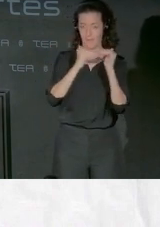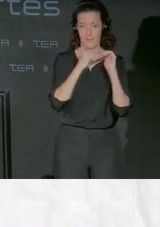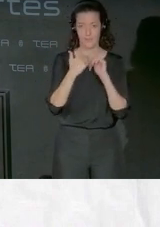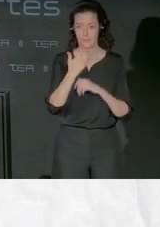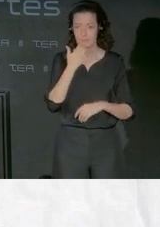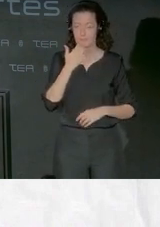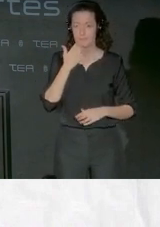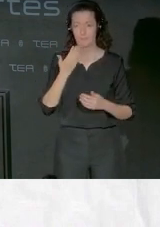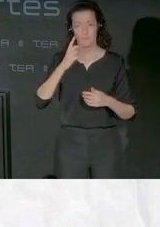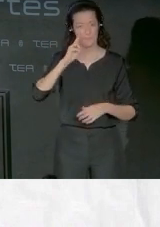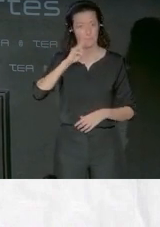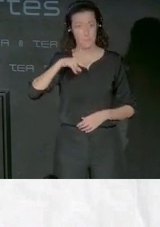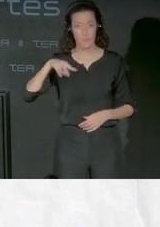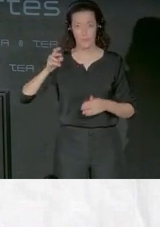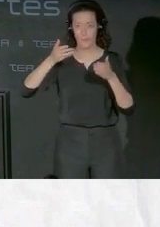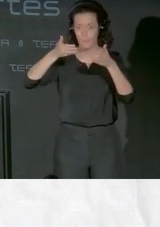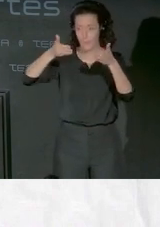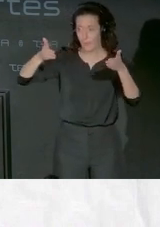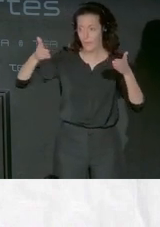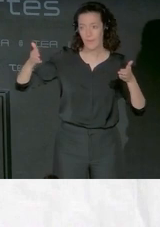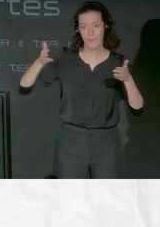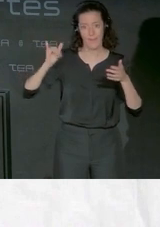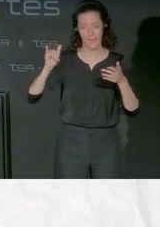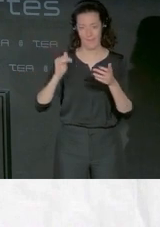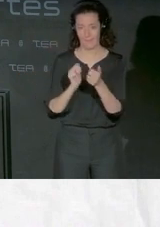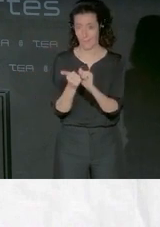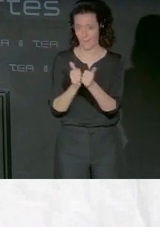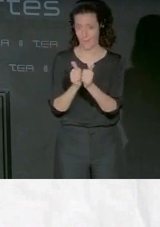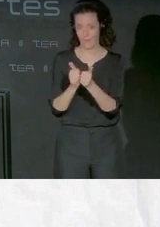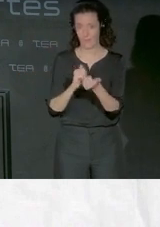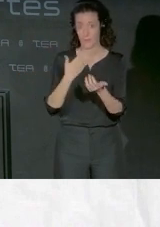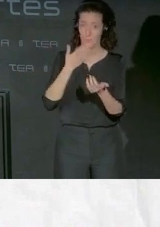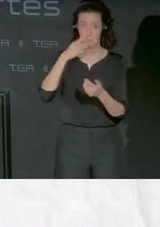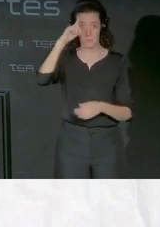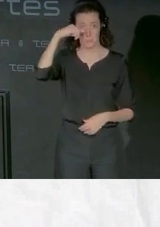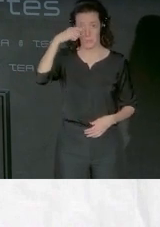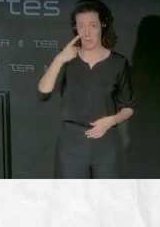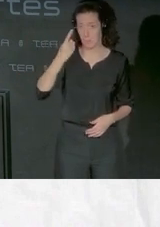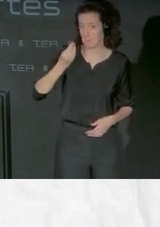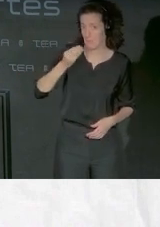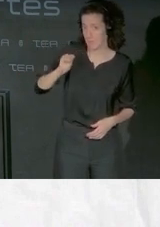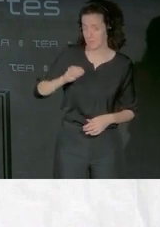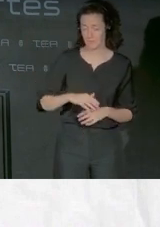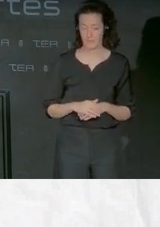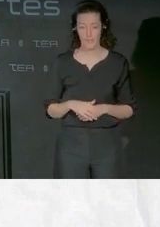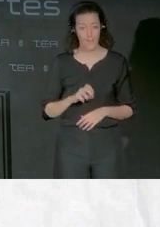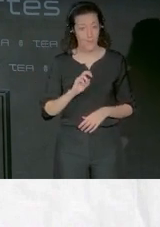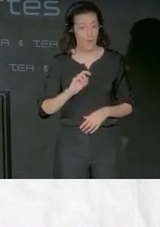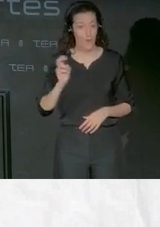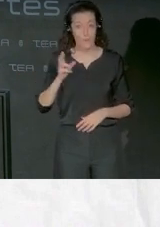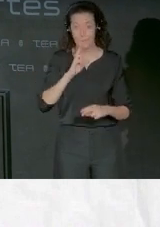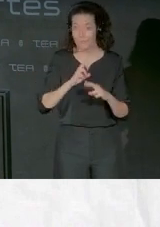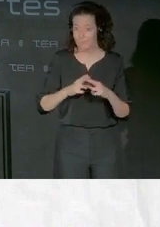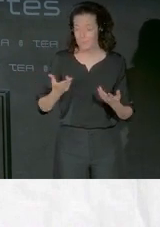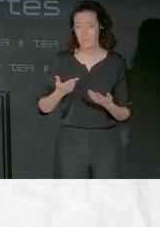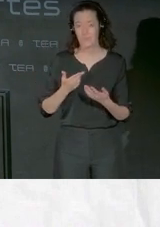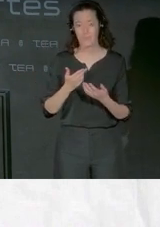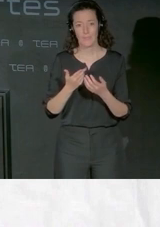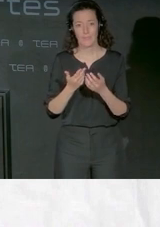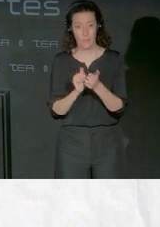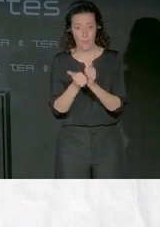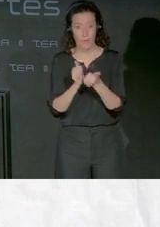Video games as culture. Then video games for culture, which is more around what are the impacts of